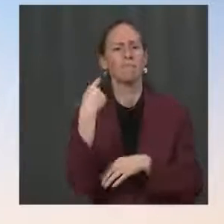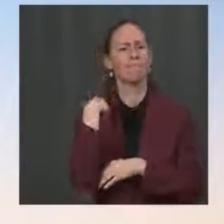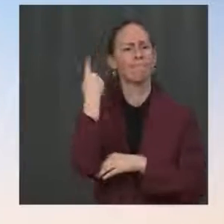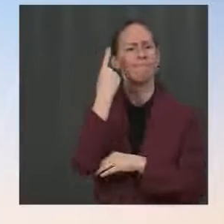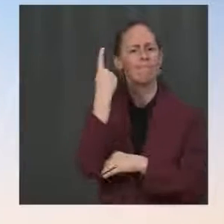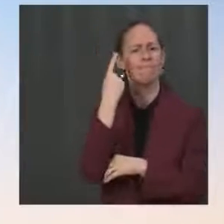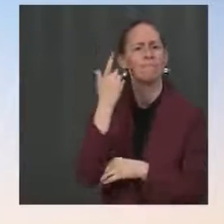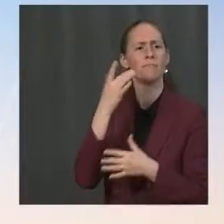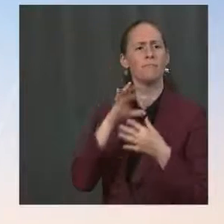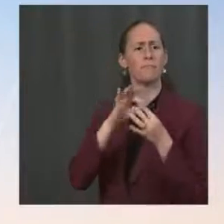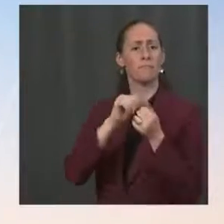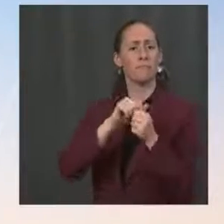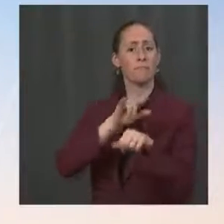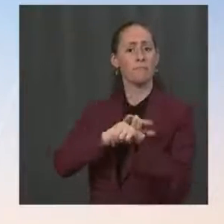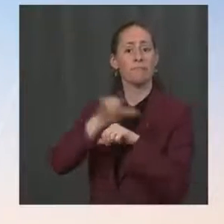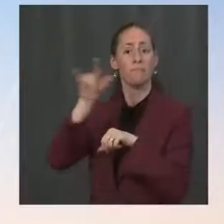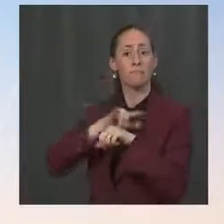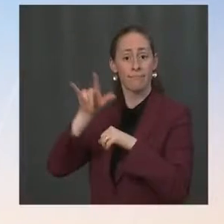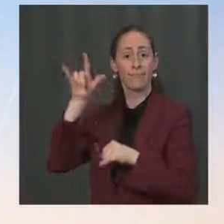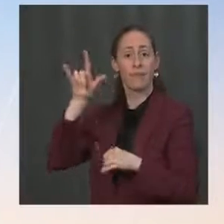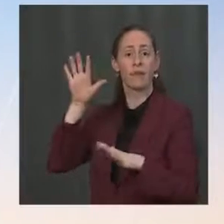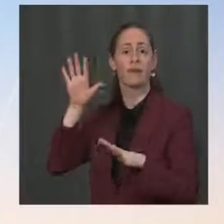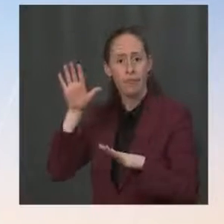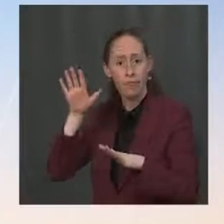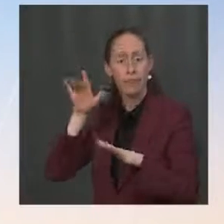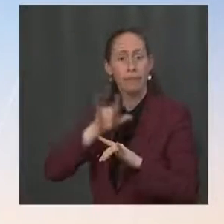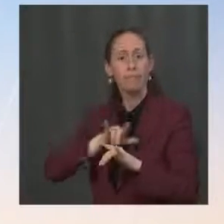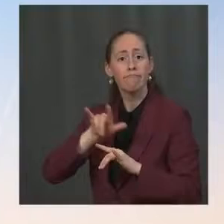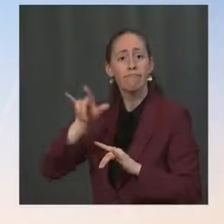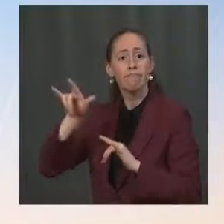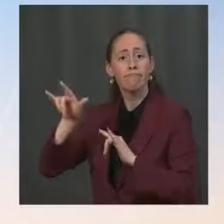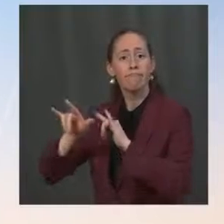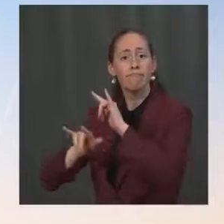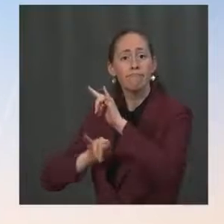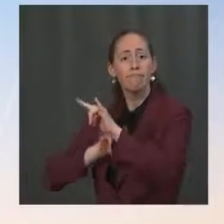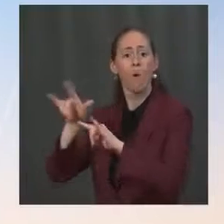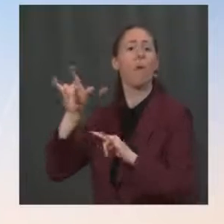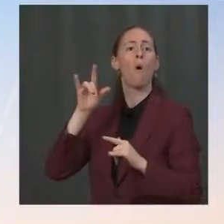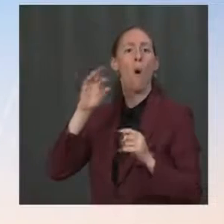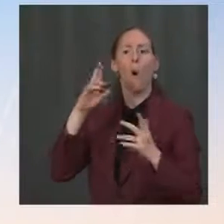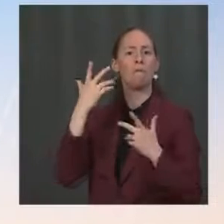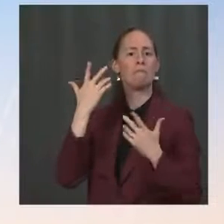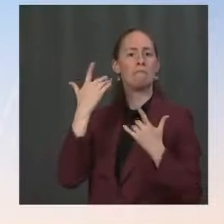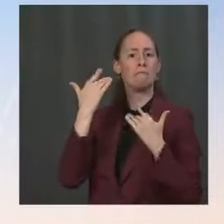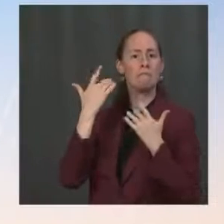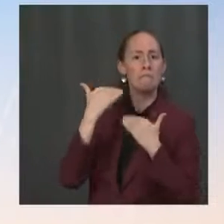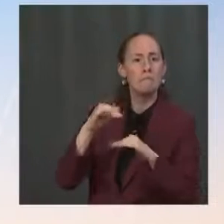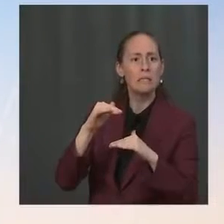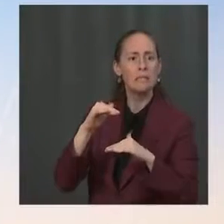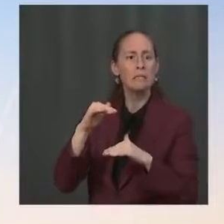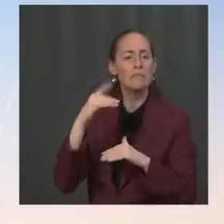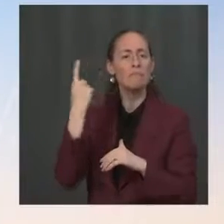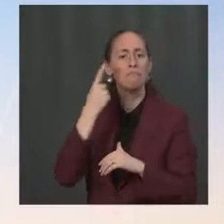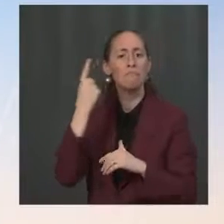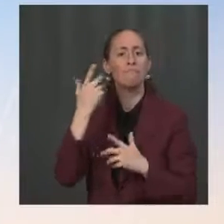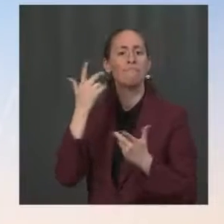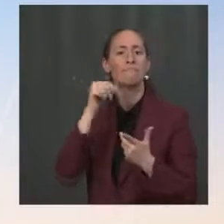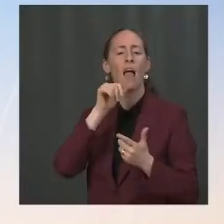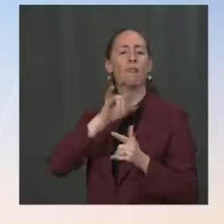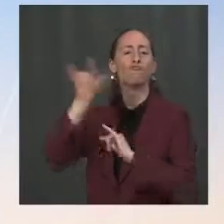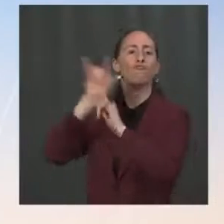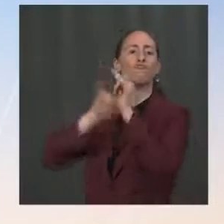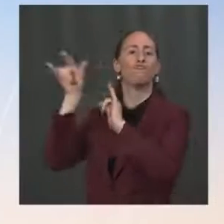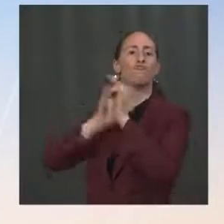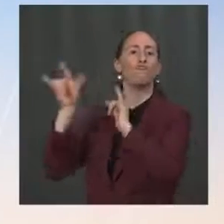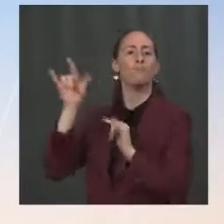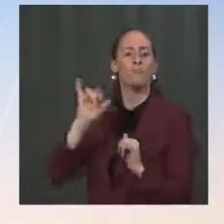this restrict bandwidth that you thought you would have for the next 5 days to get people out? Are fewer Americans and Afghan allies, SIVs,